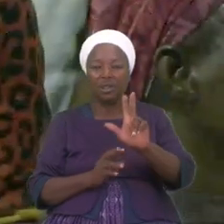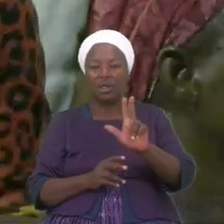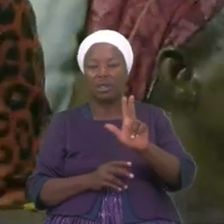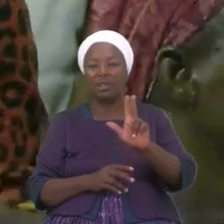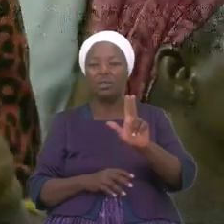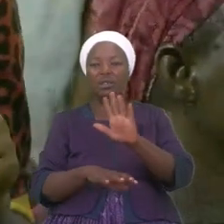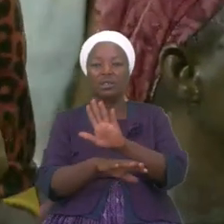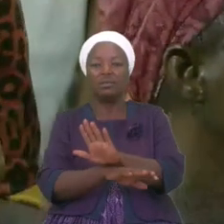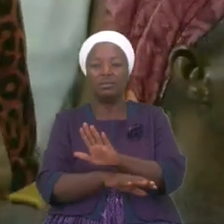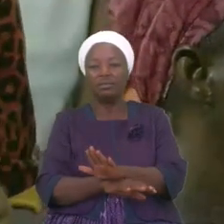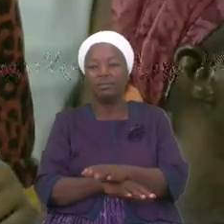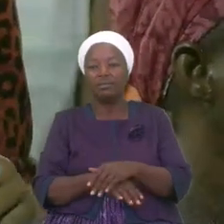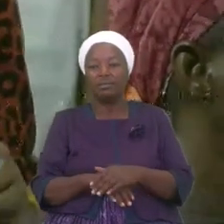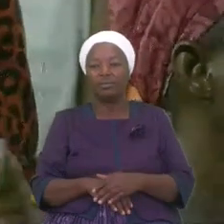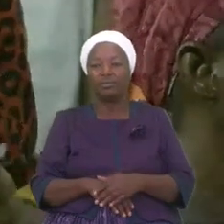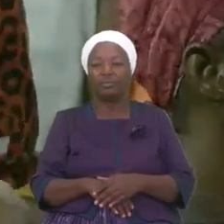time.